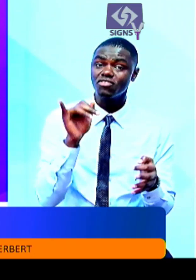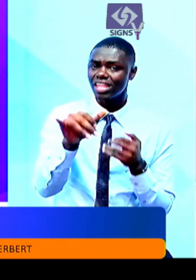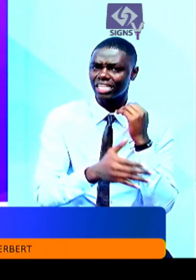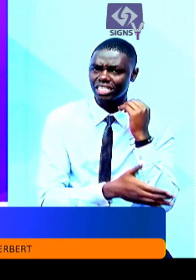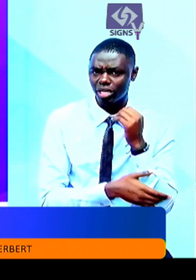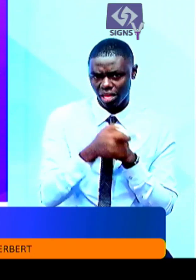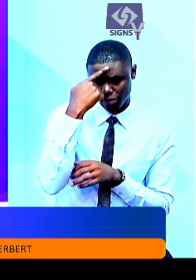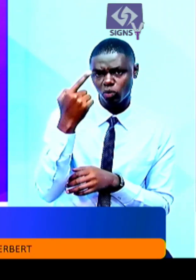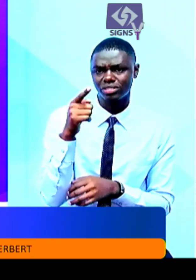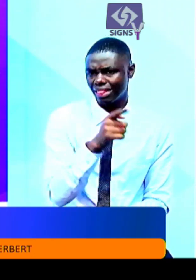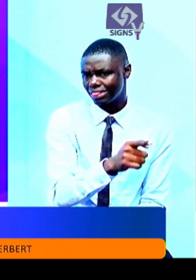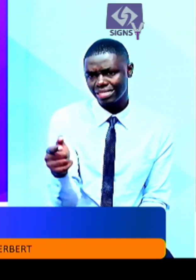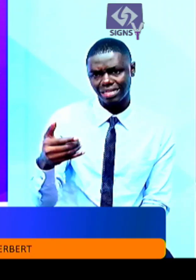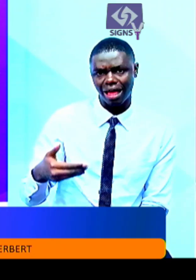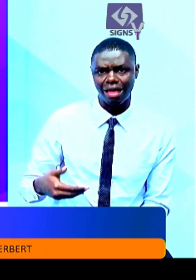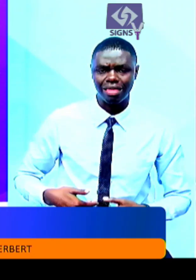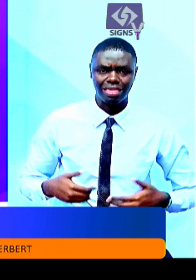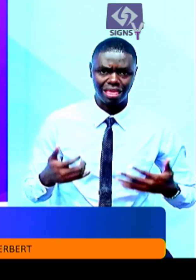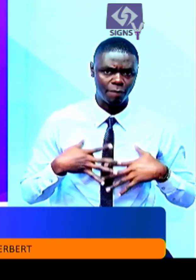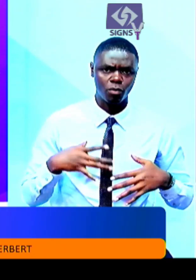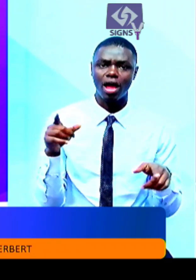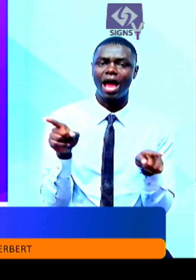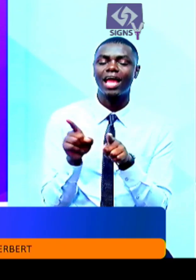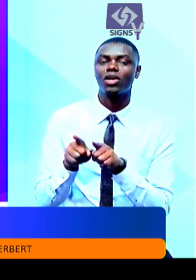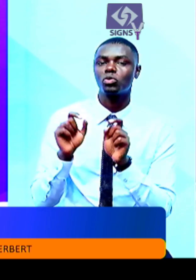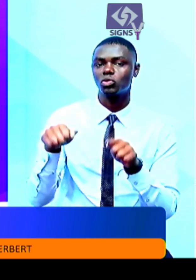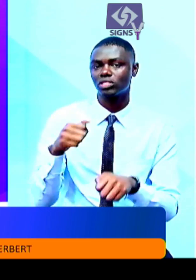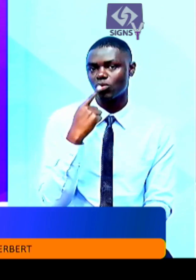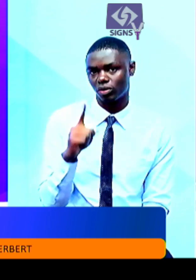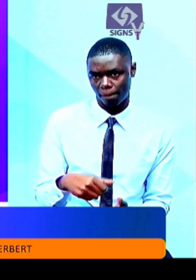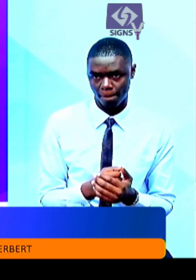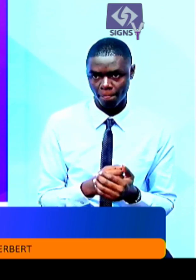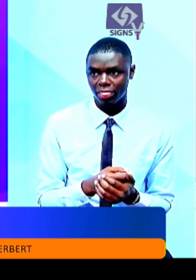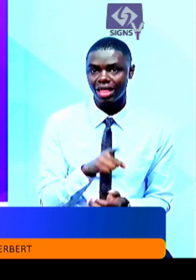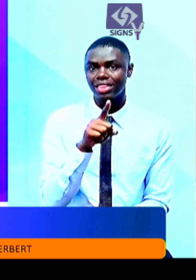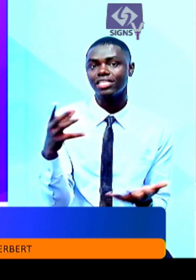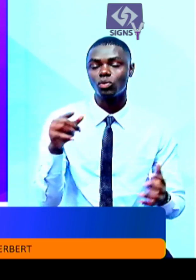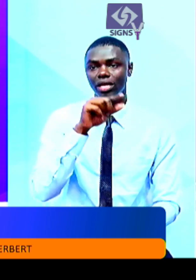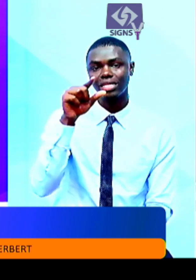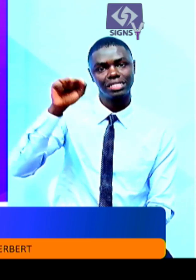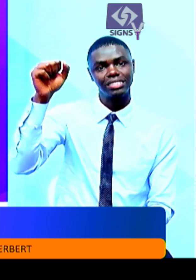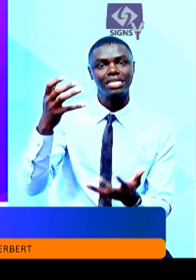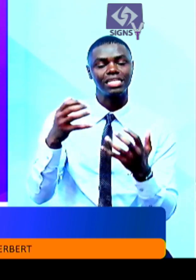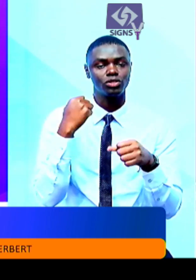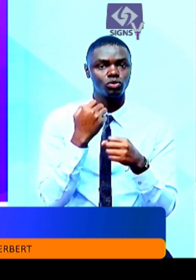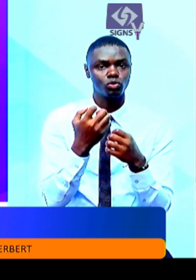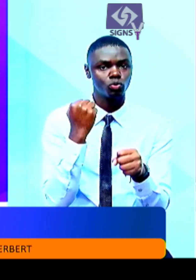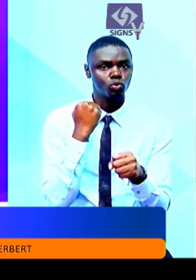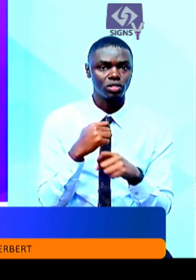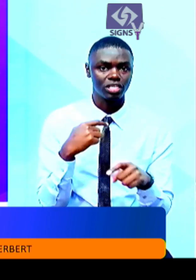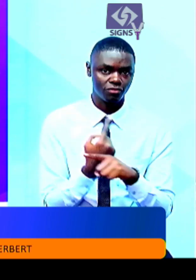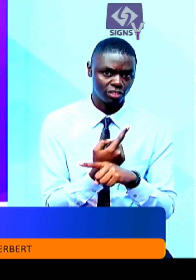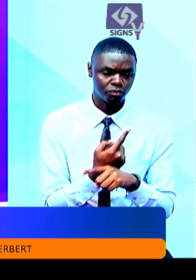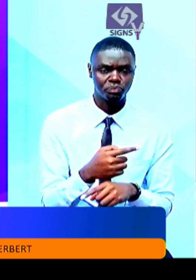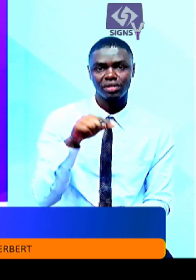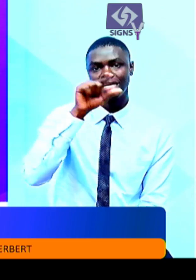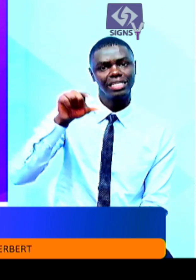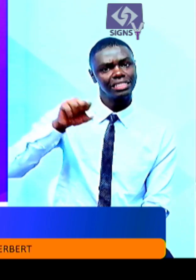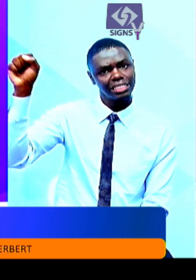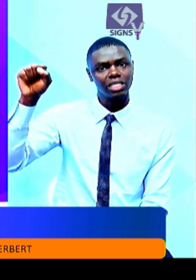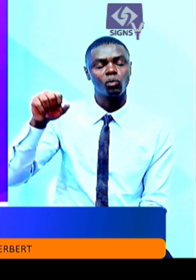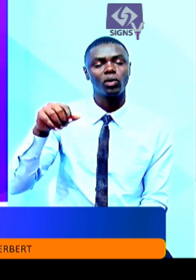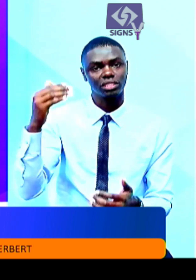because these are young people. Yeah. But I can also say one thing, and this is where the Gen Zs maybe need to do it differently. The Gen Zs were